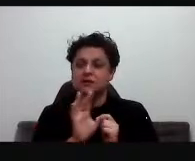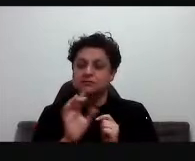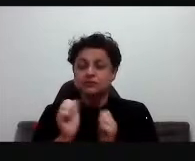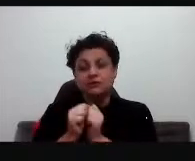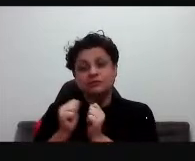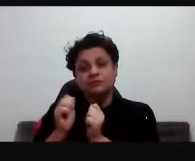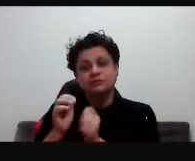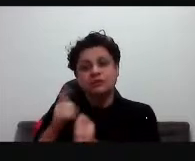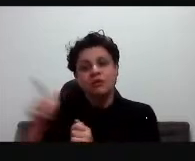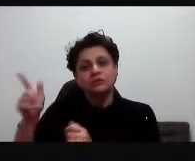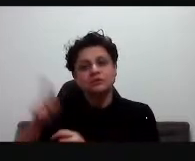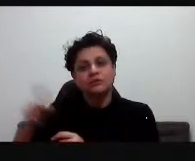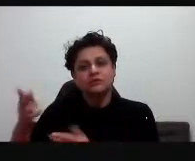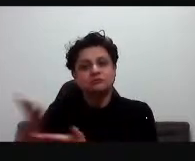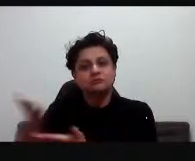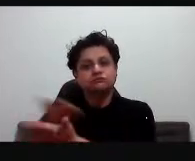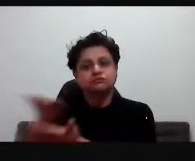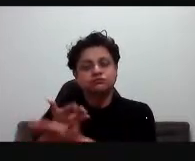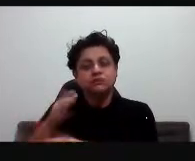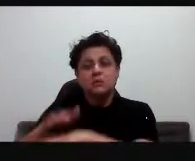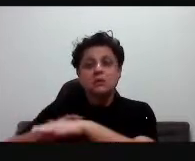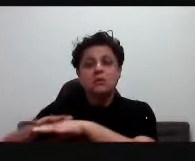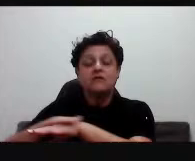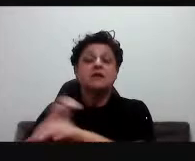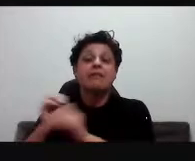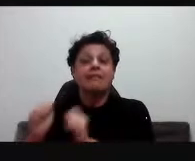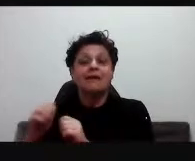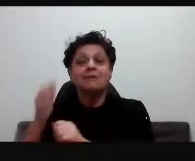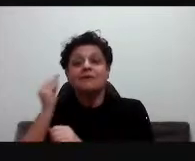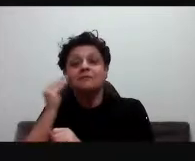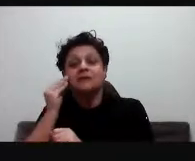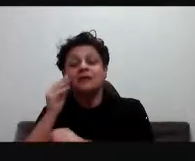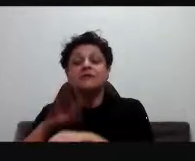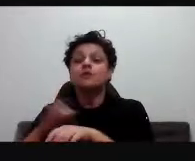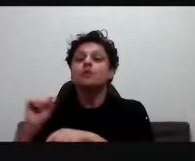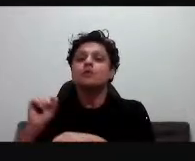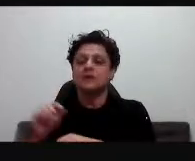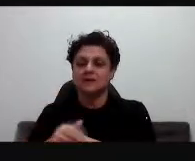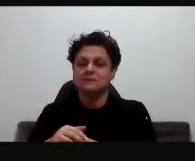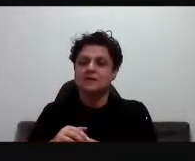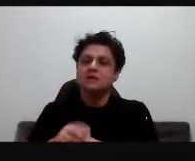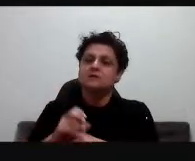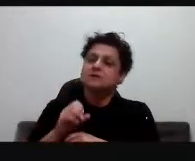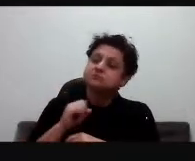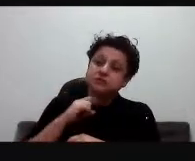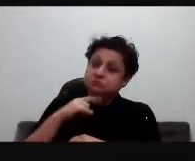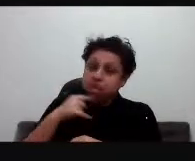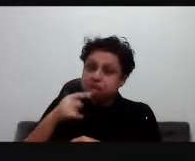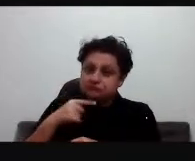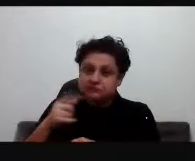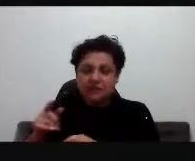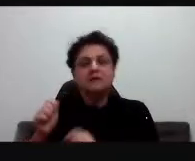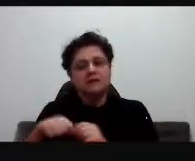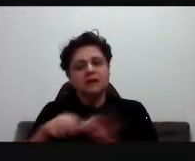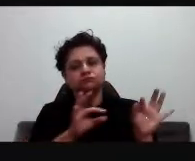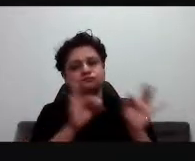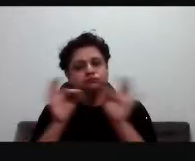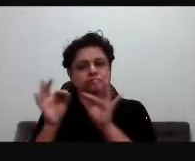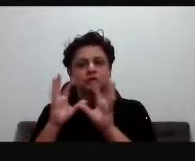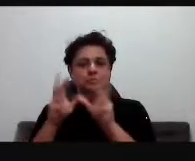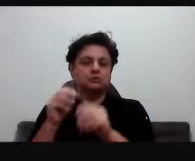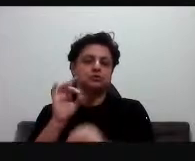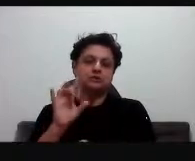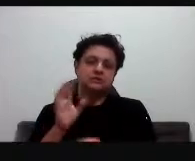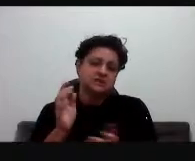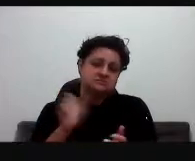But if that's not the case, well, you can go through it yourselves, choose a module like the one I suggested or one of the others,